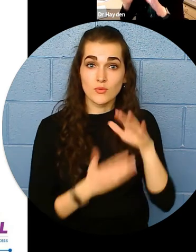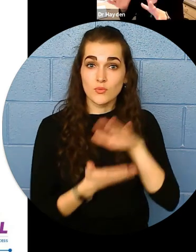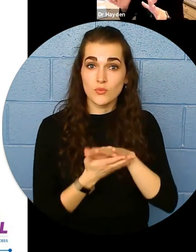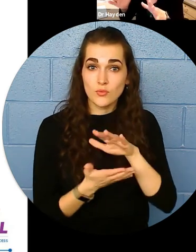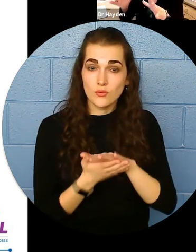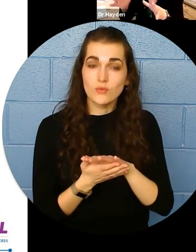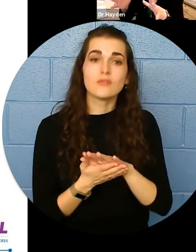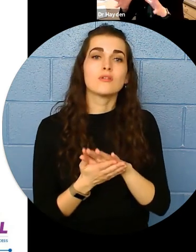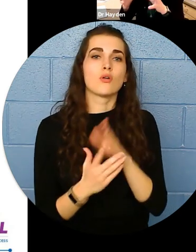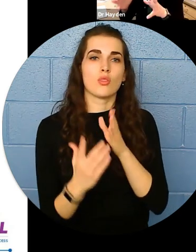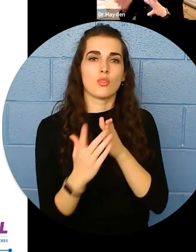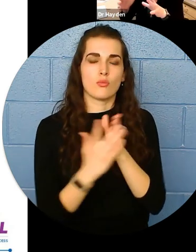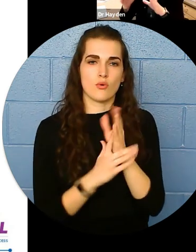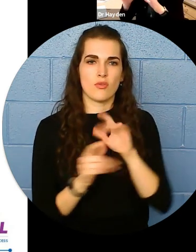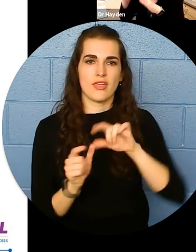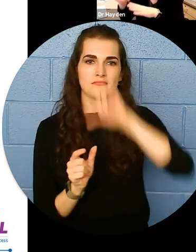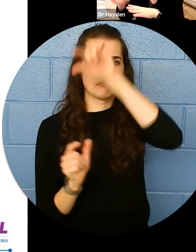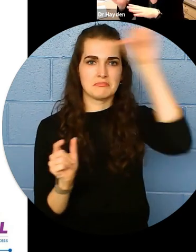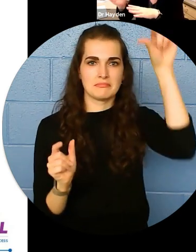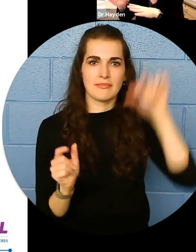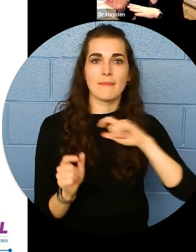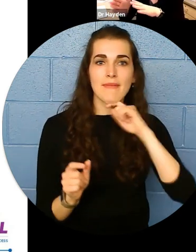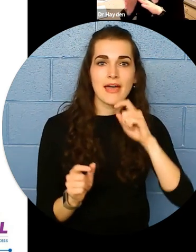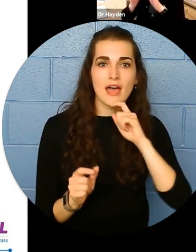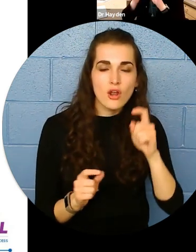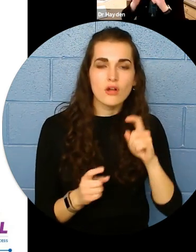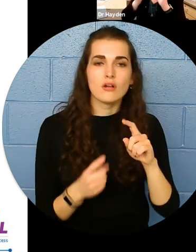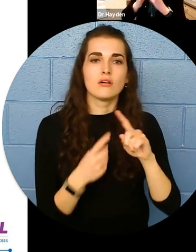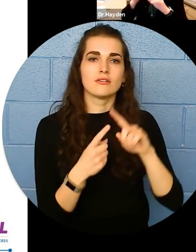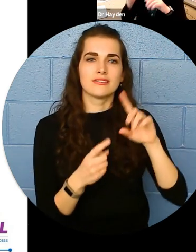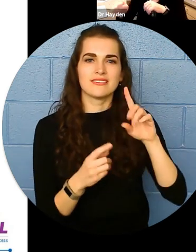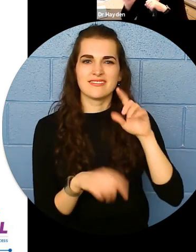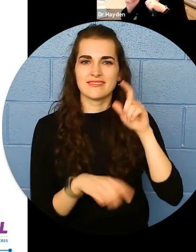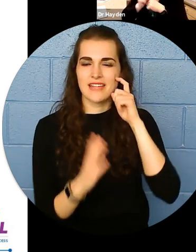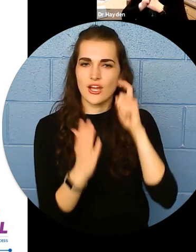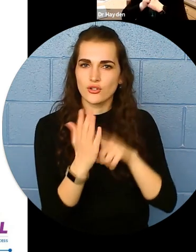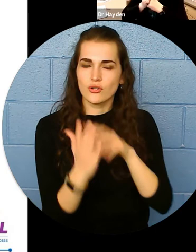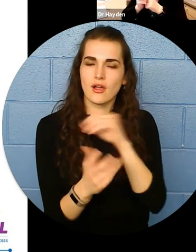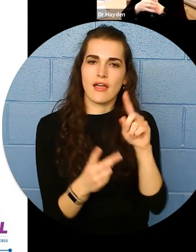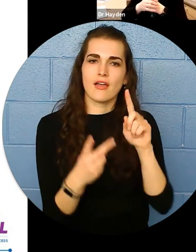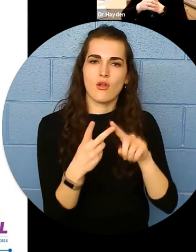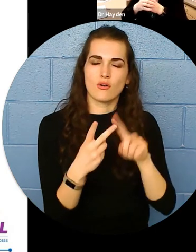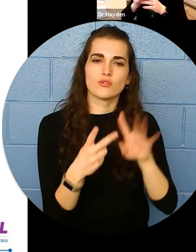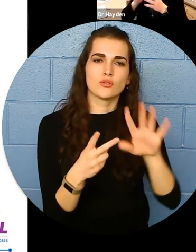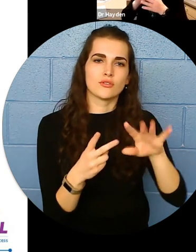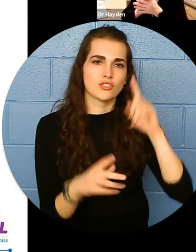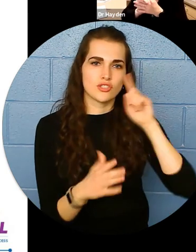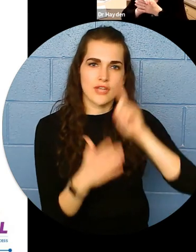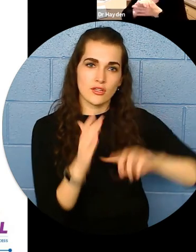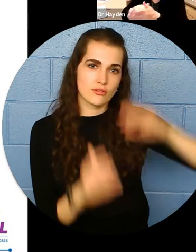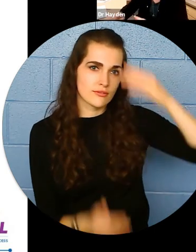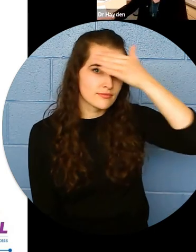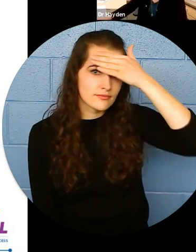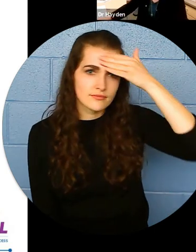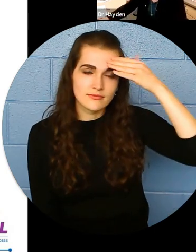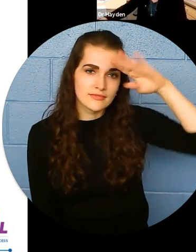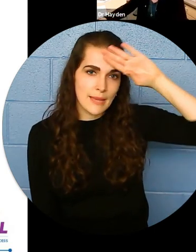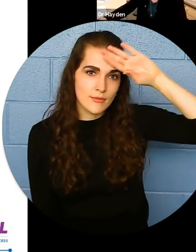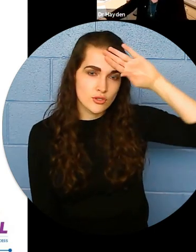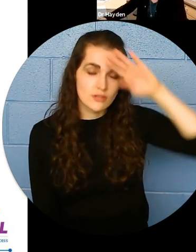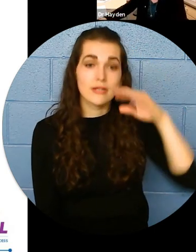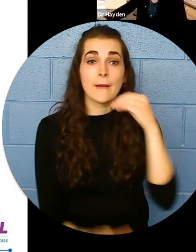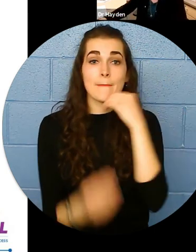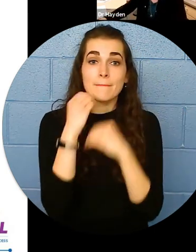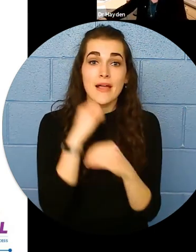your child will go through security as usual. They will have their temperature checked, and then they will pick up their bag breakfast. Breakfast will be